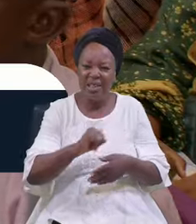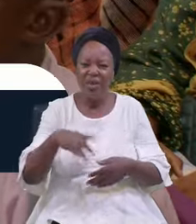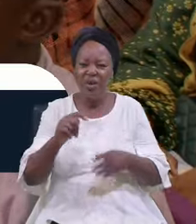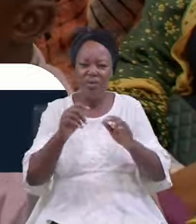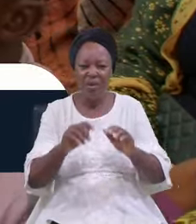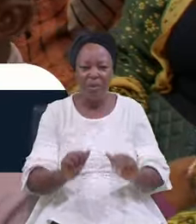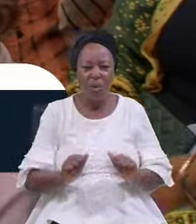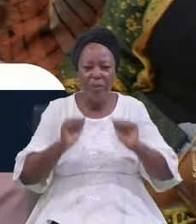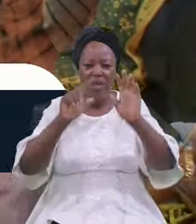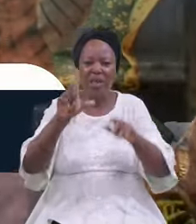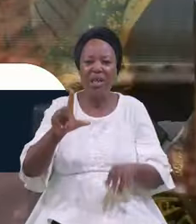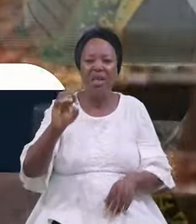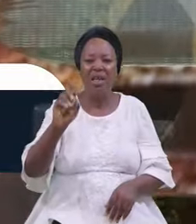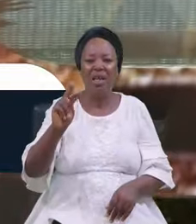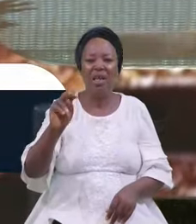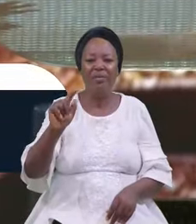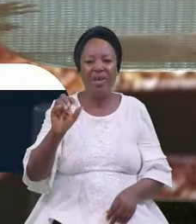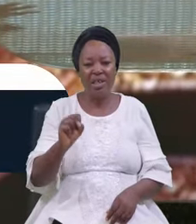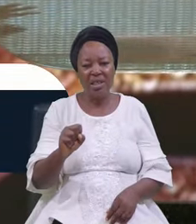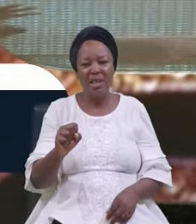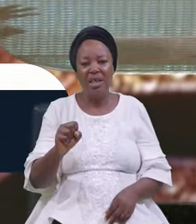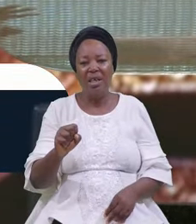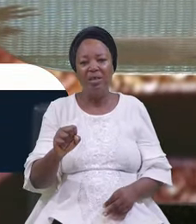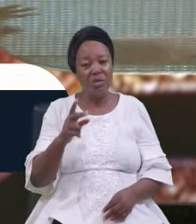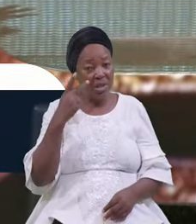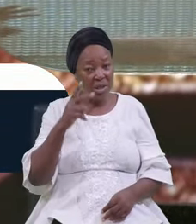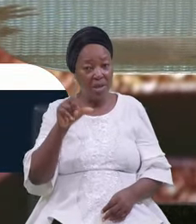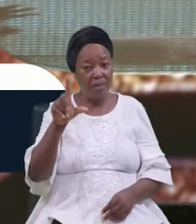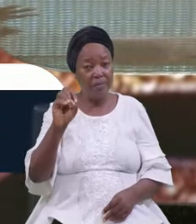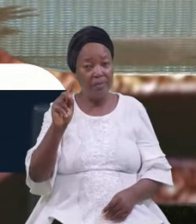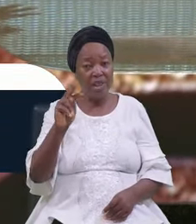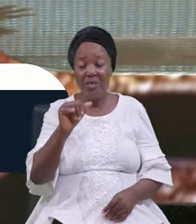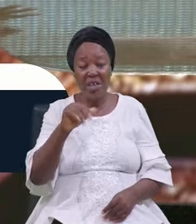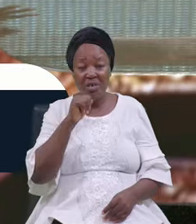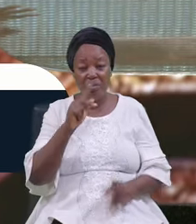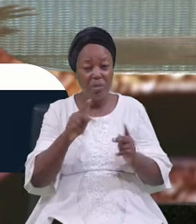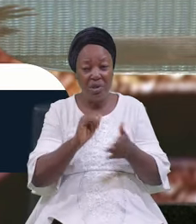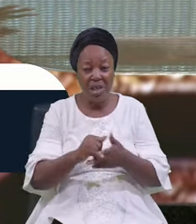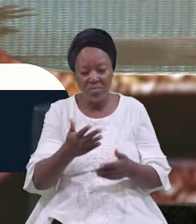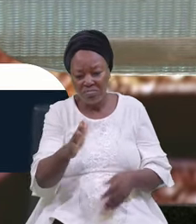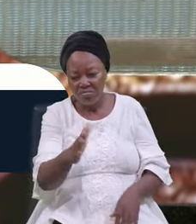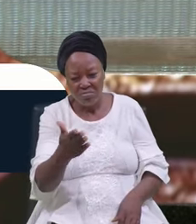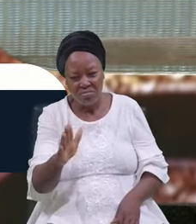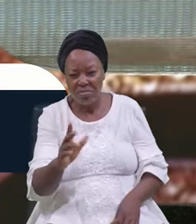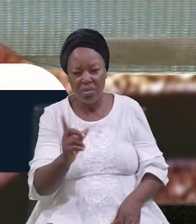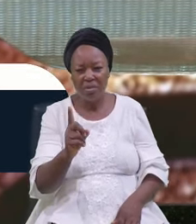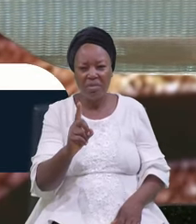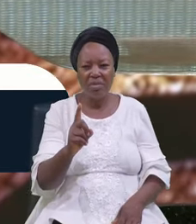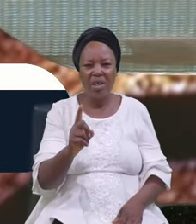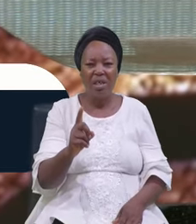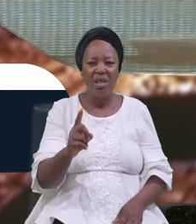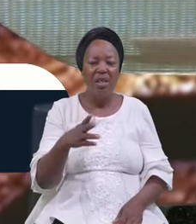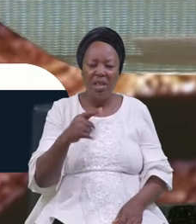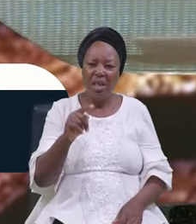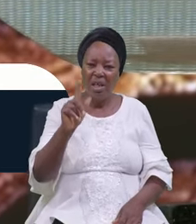committed Levites. You see, Levites were not people that did wishy-washy service.